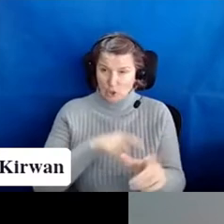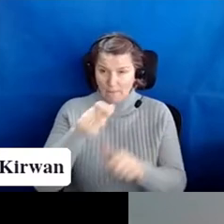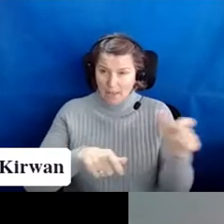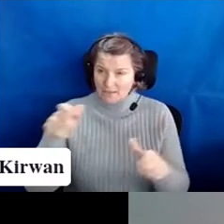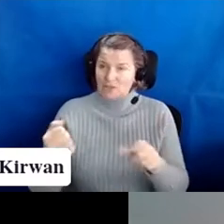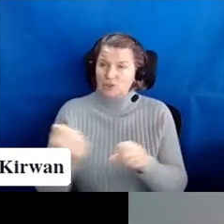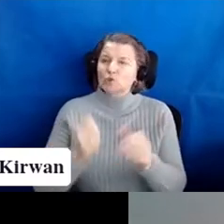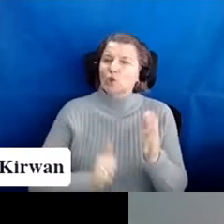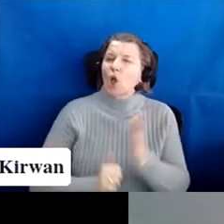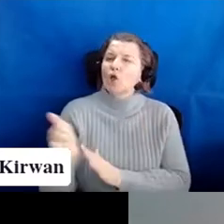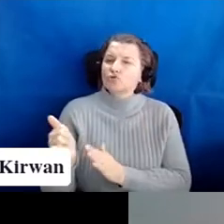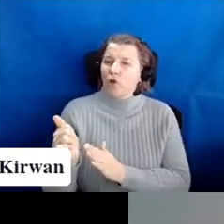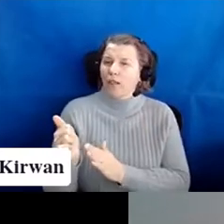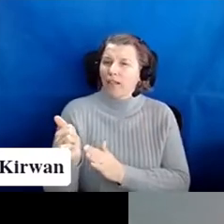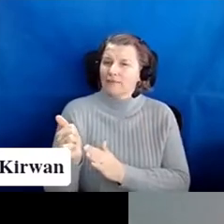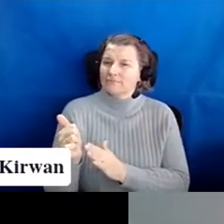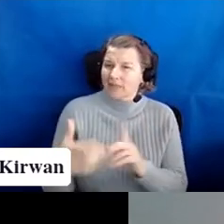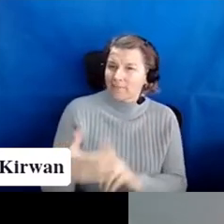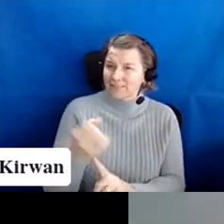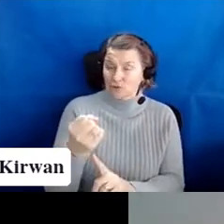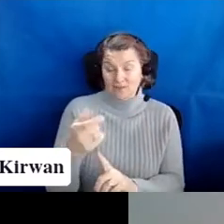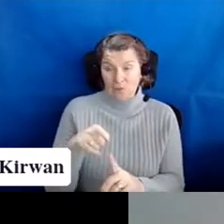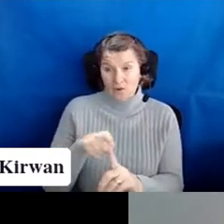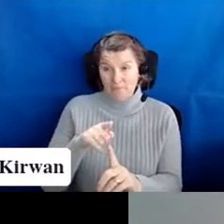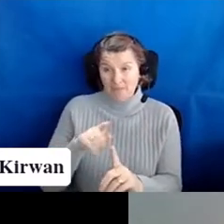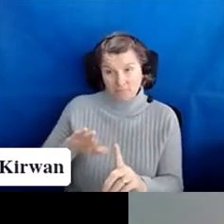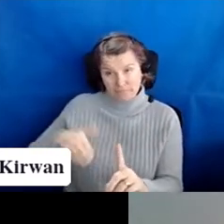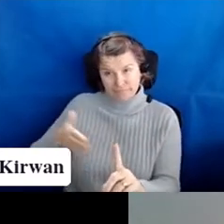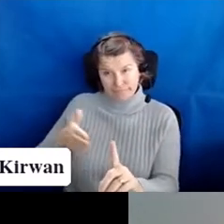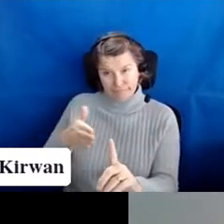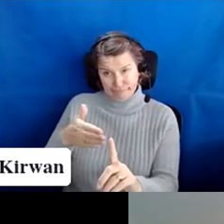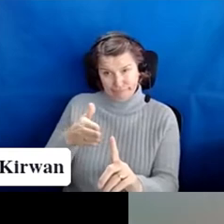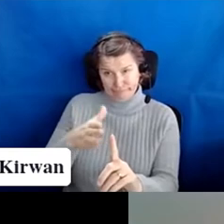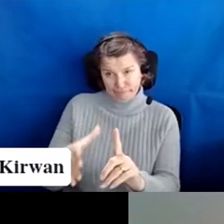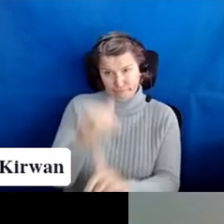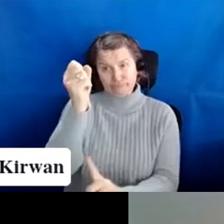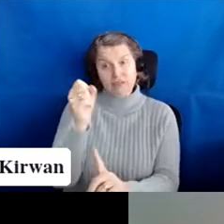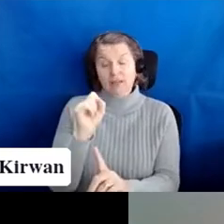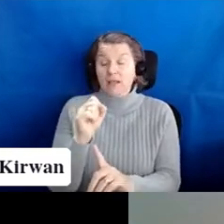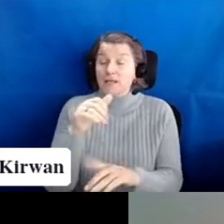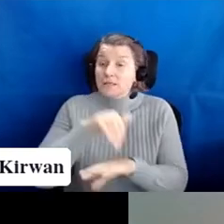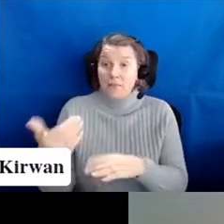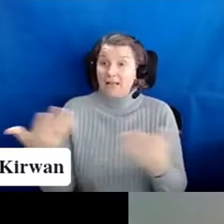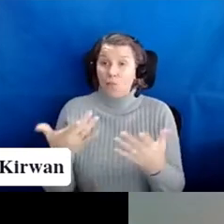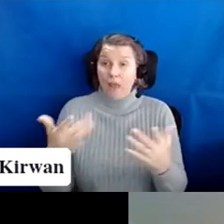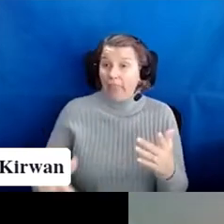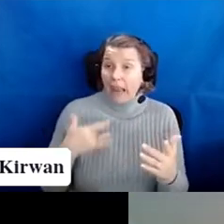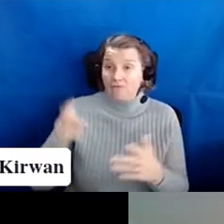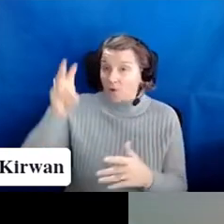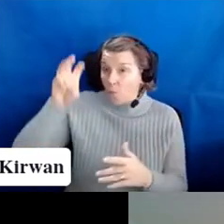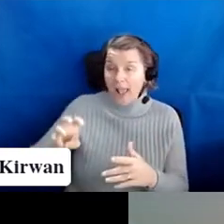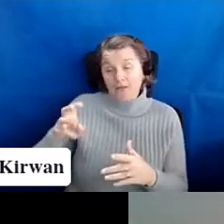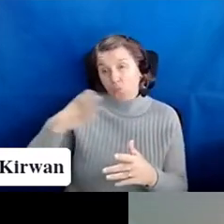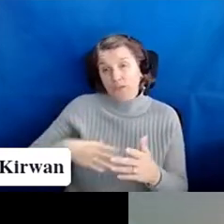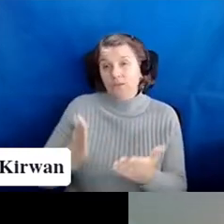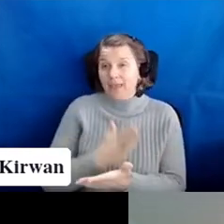cultural ambition would be working towards a qualification. And regardless of where they were in Wales, we wanted to ensure that they